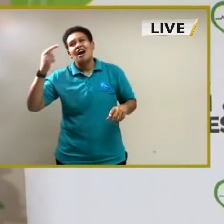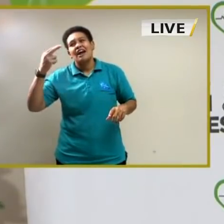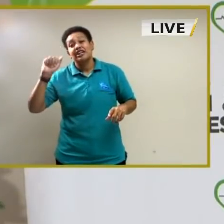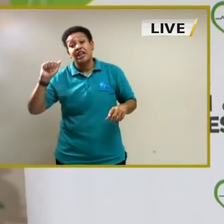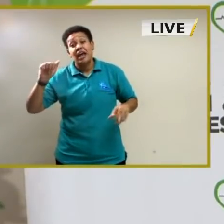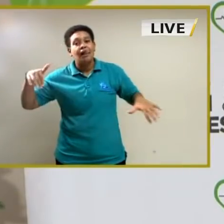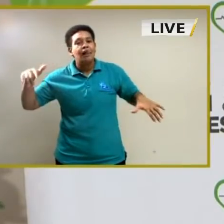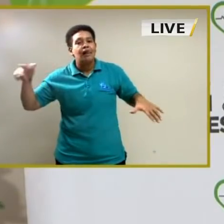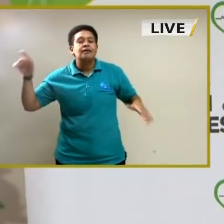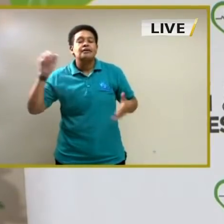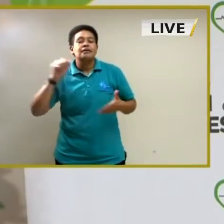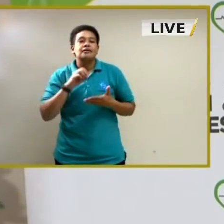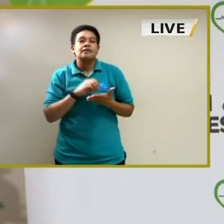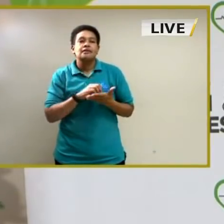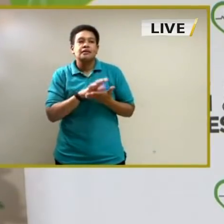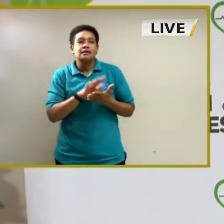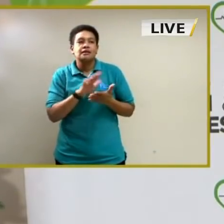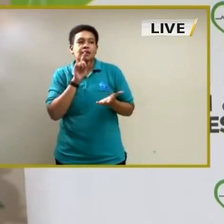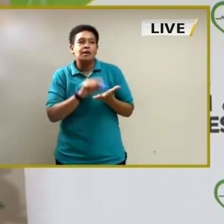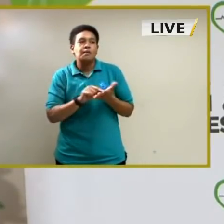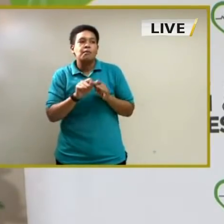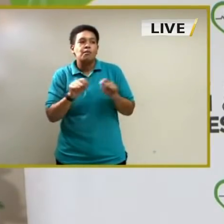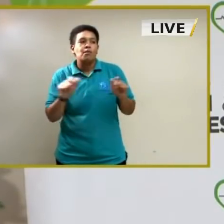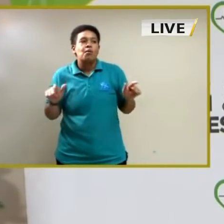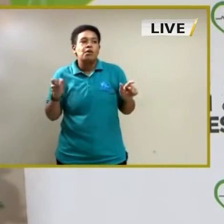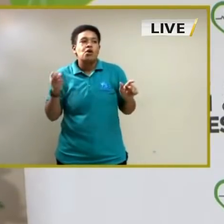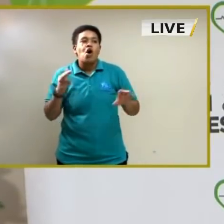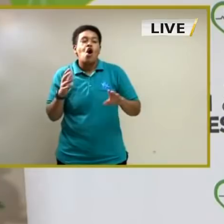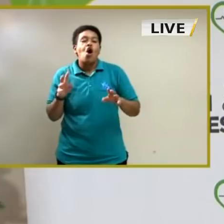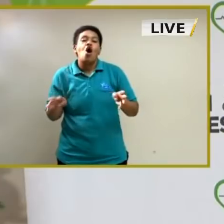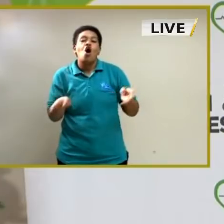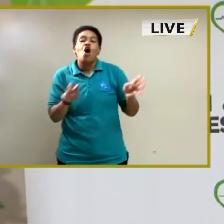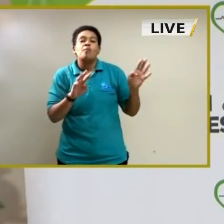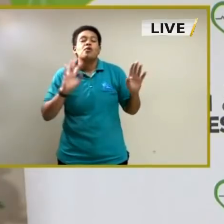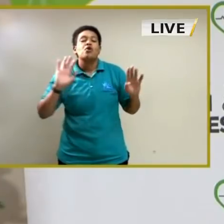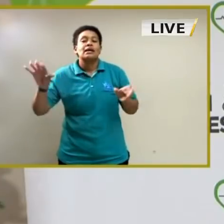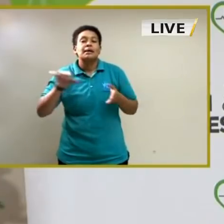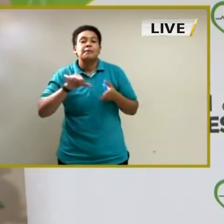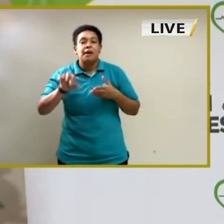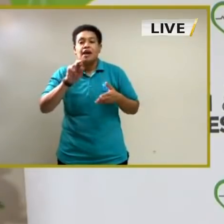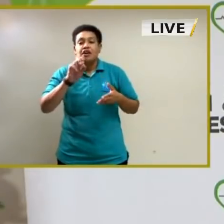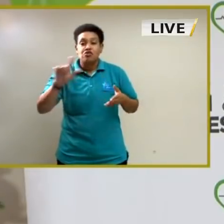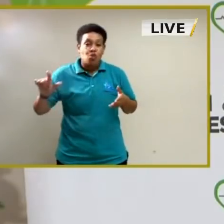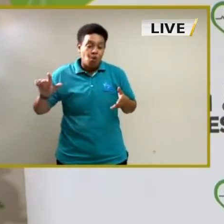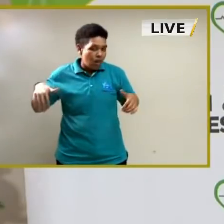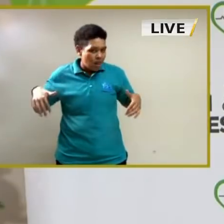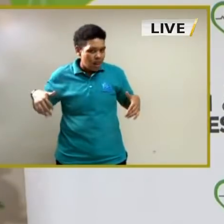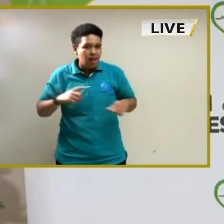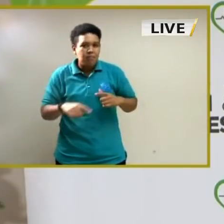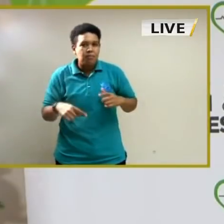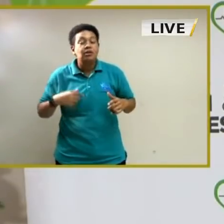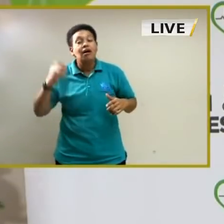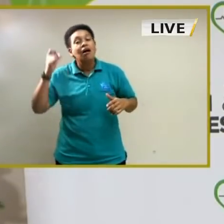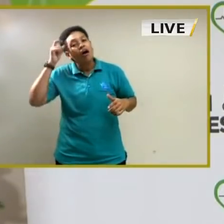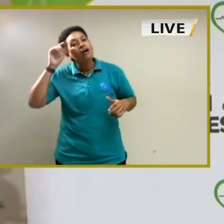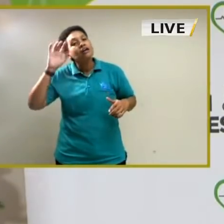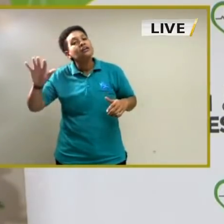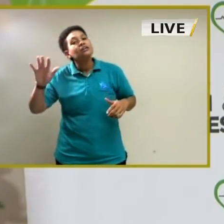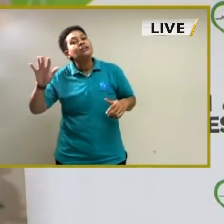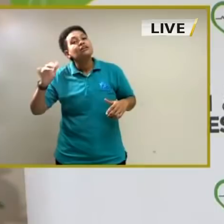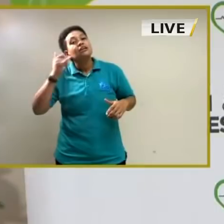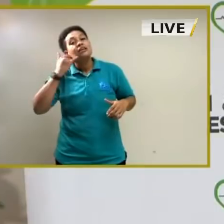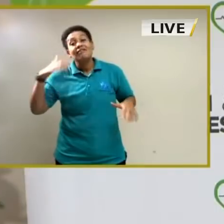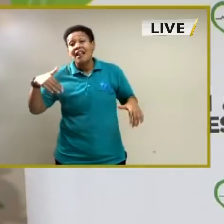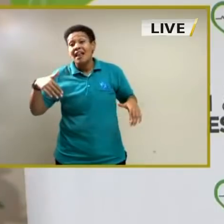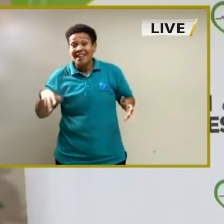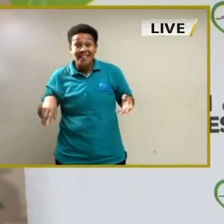not yet published or uploaded its payroll, but I am made to understand that if it has not